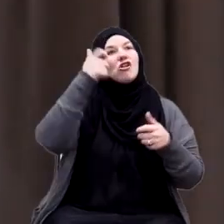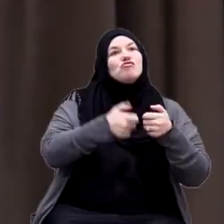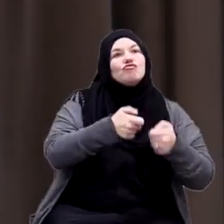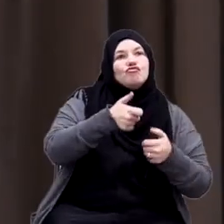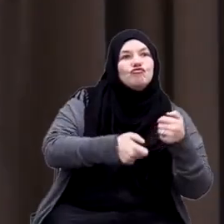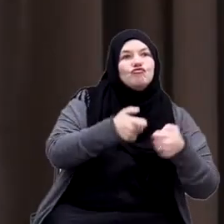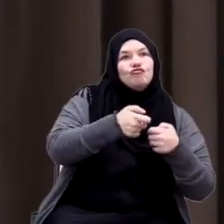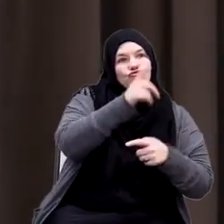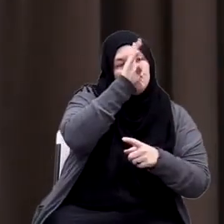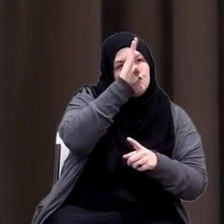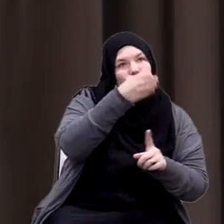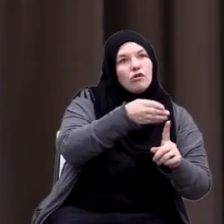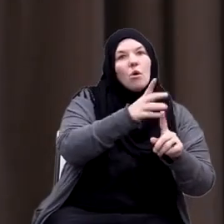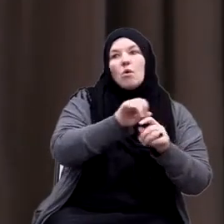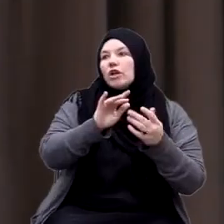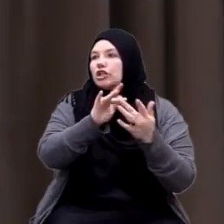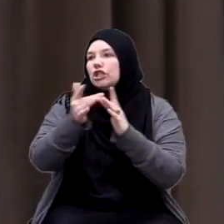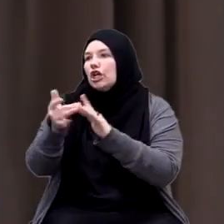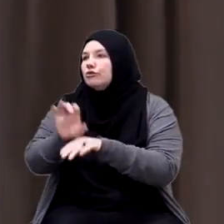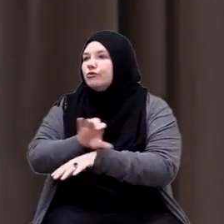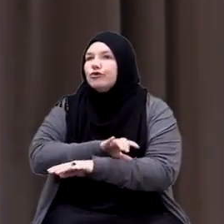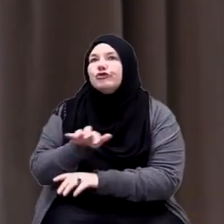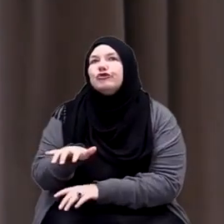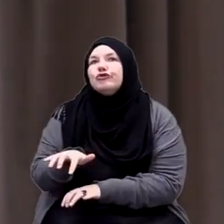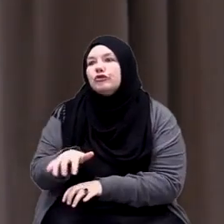games and the internet.